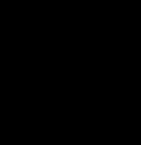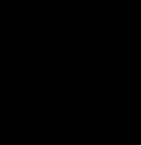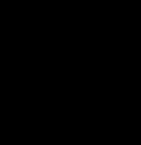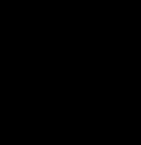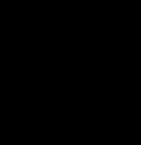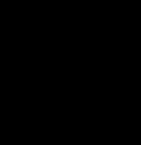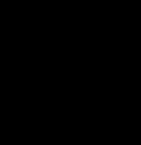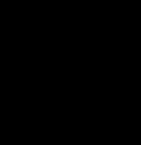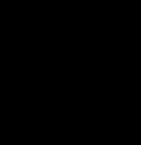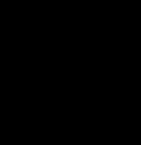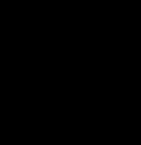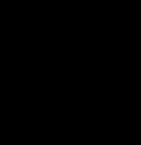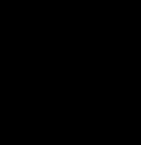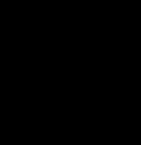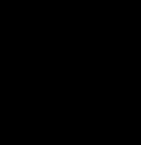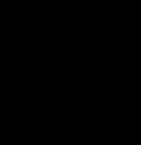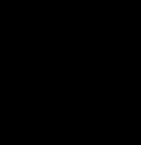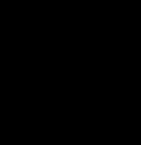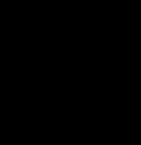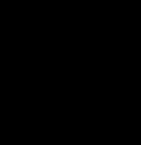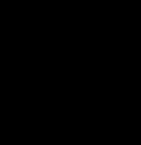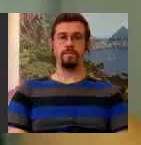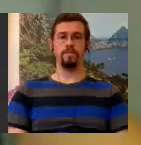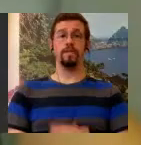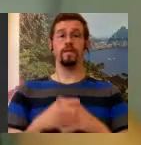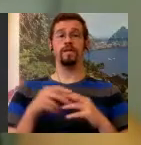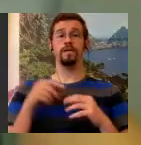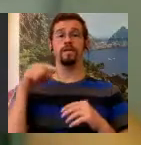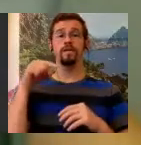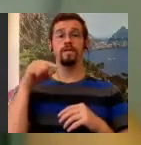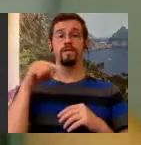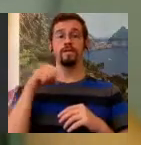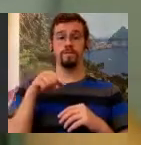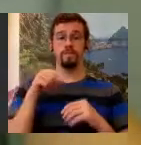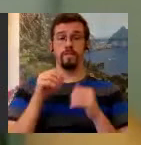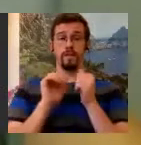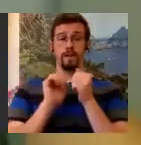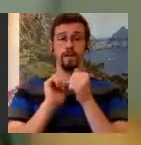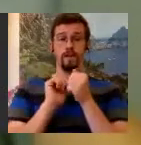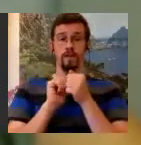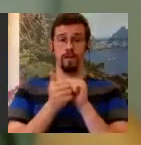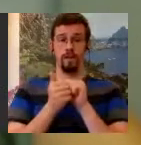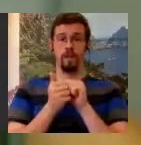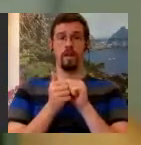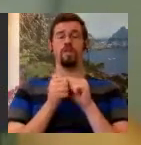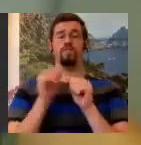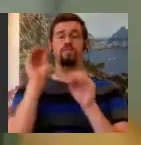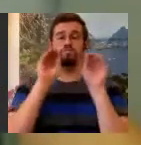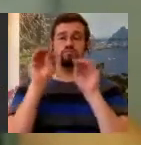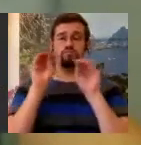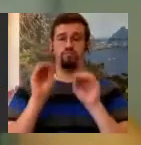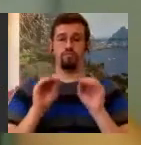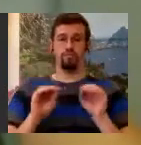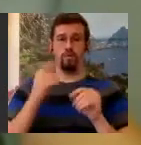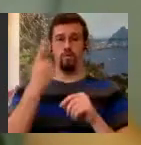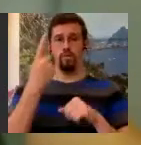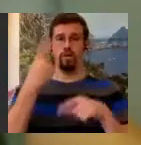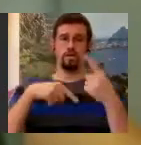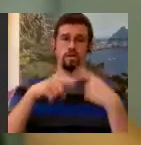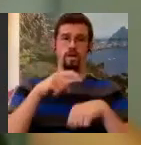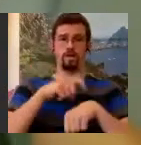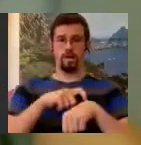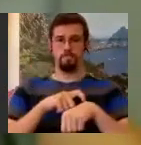have support for signed stories, so that we can compose one sign at a time in order